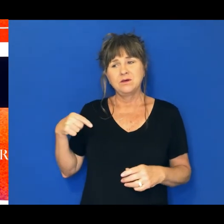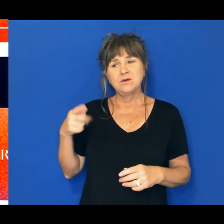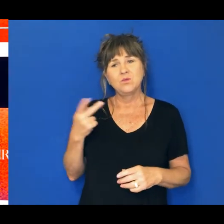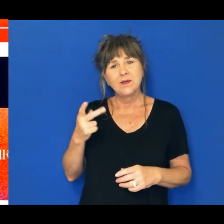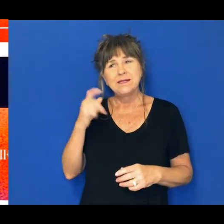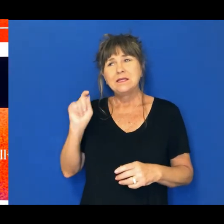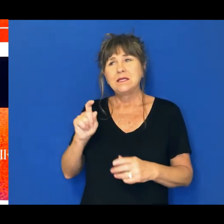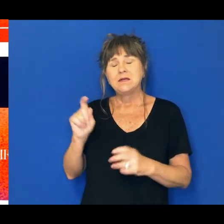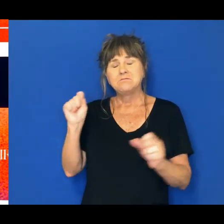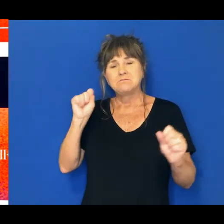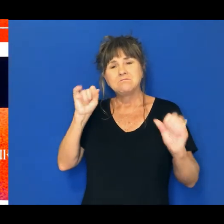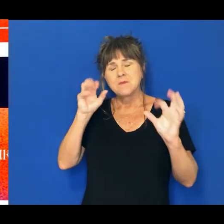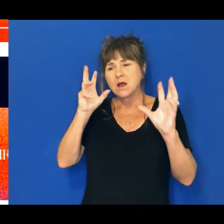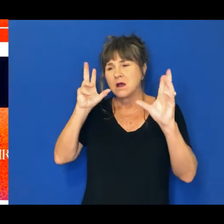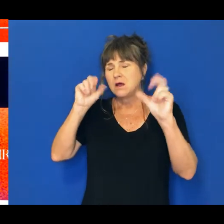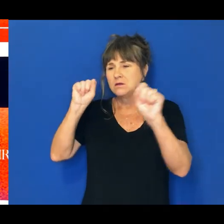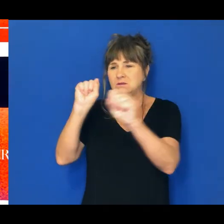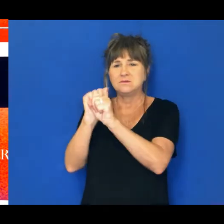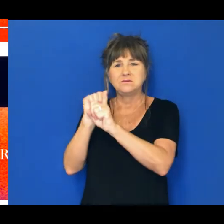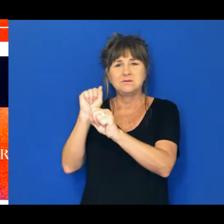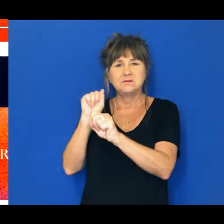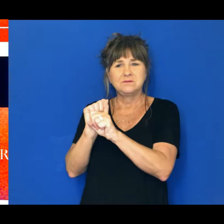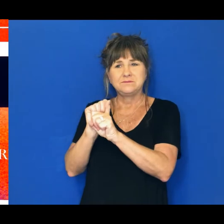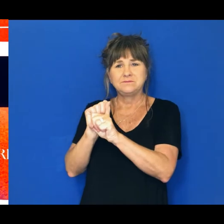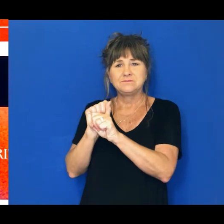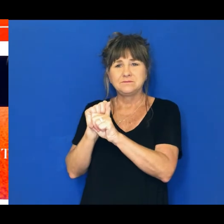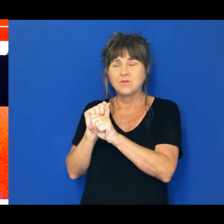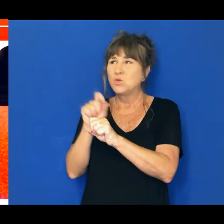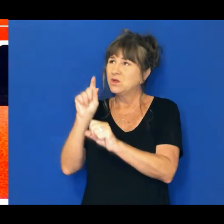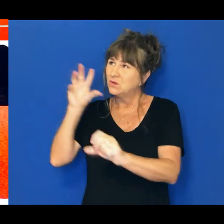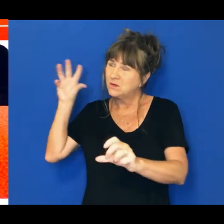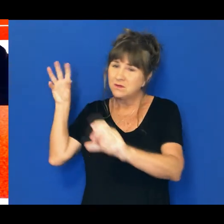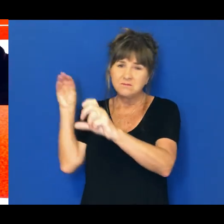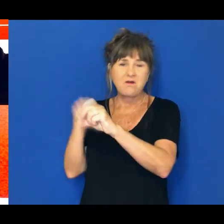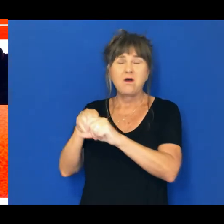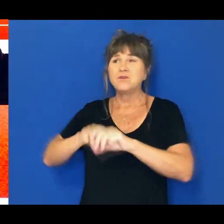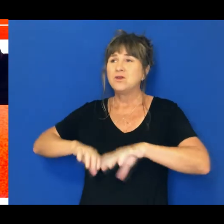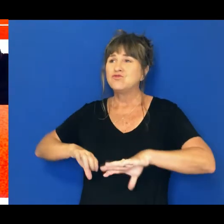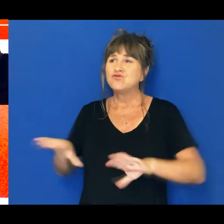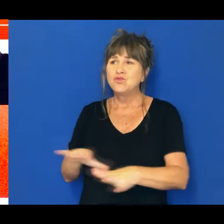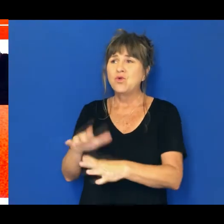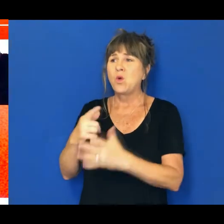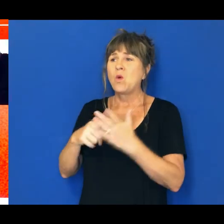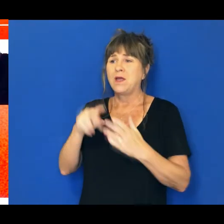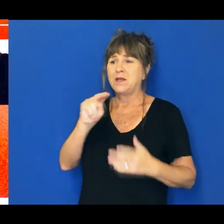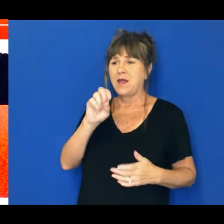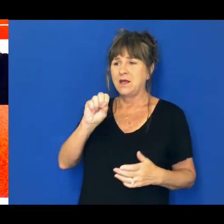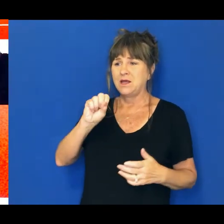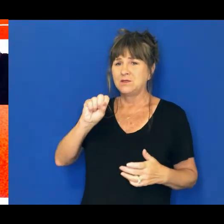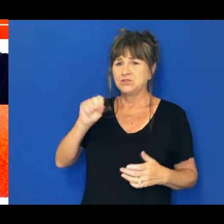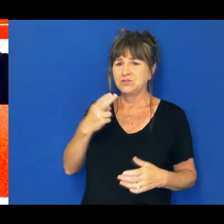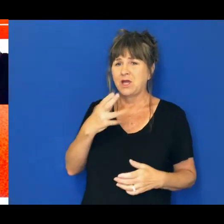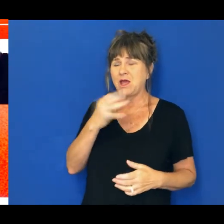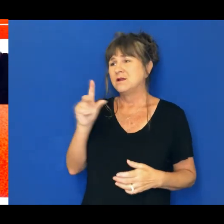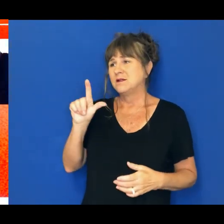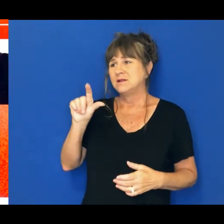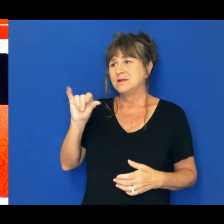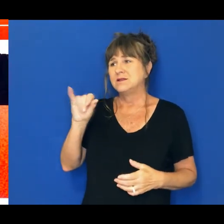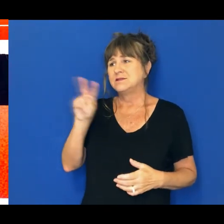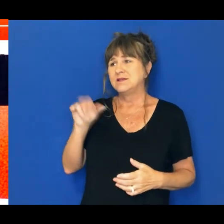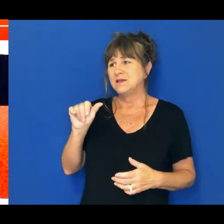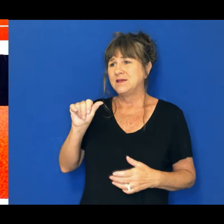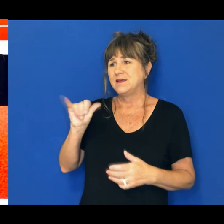miracle. We need a miracle. Here's what we're saying. God, we need you to do what Nash and Lizzie can't